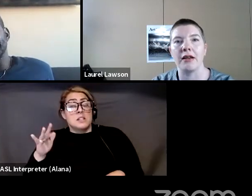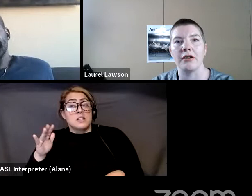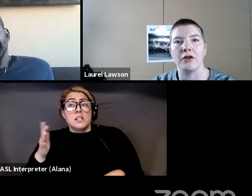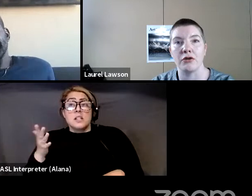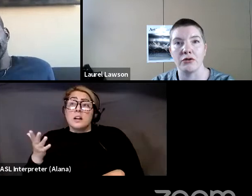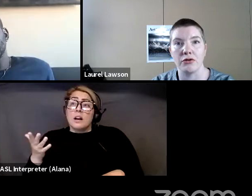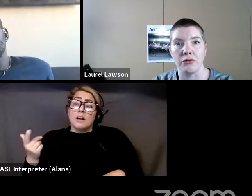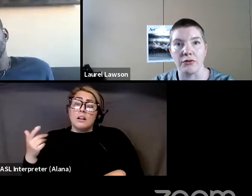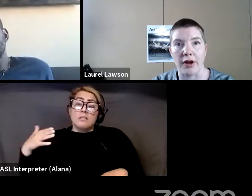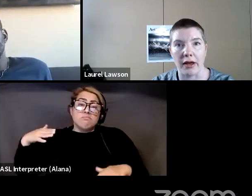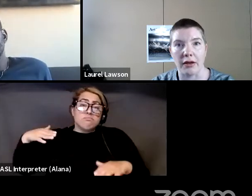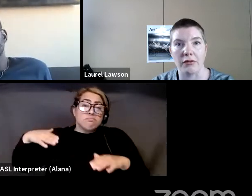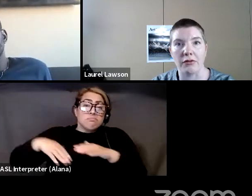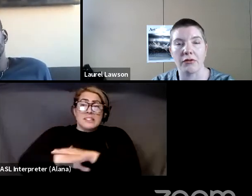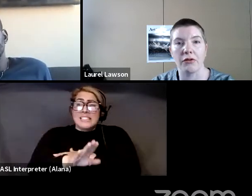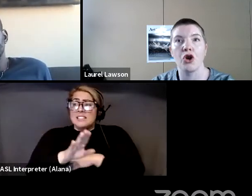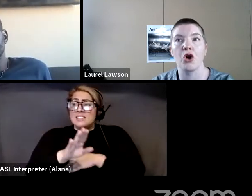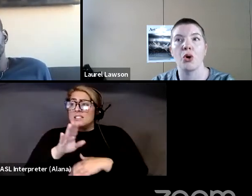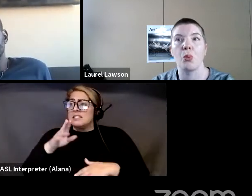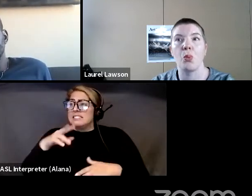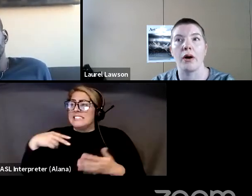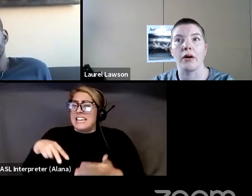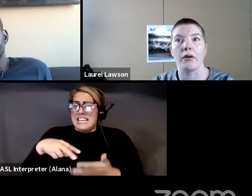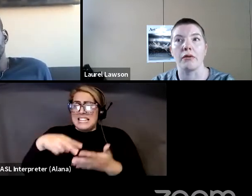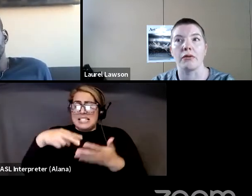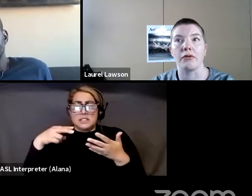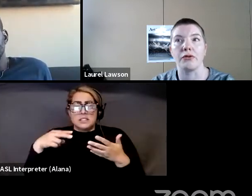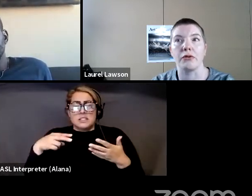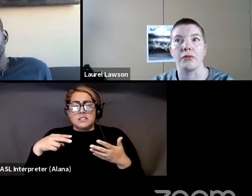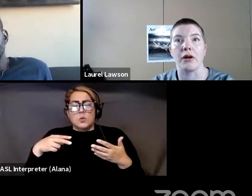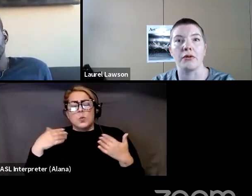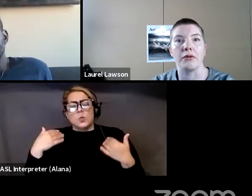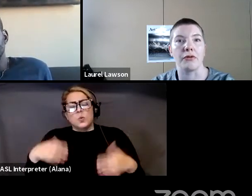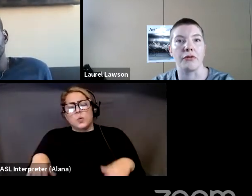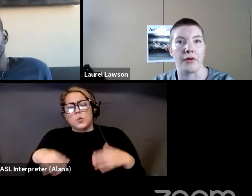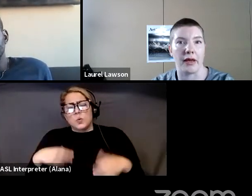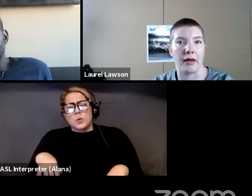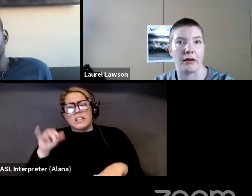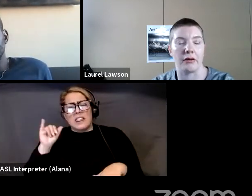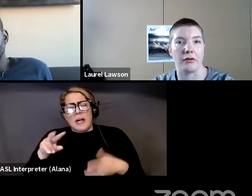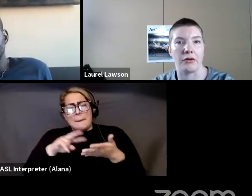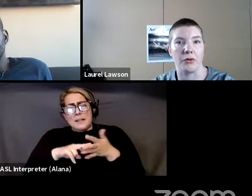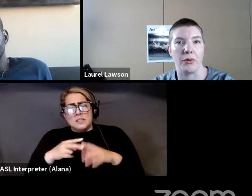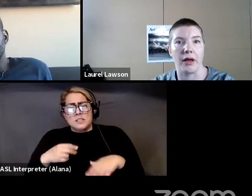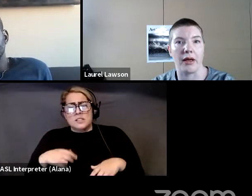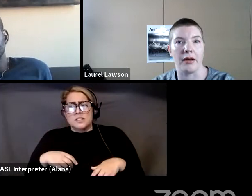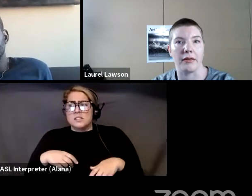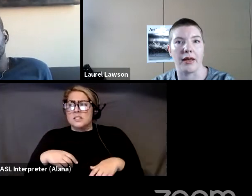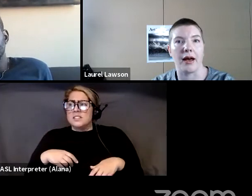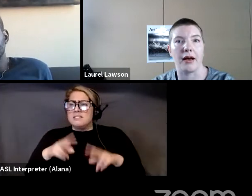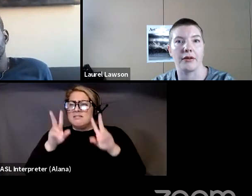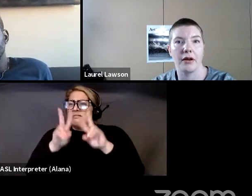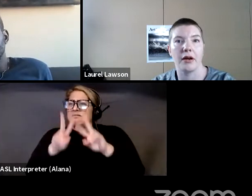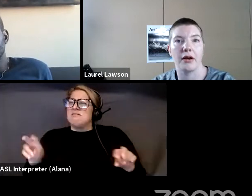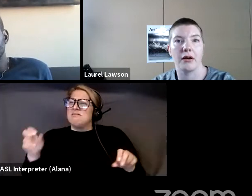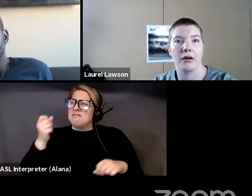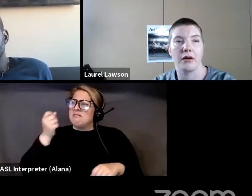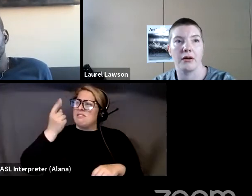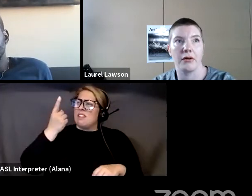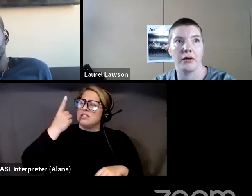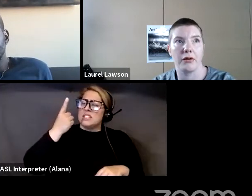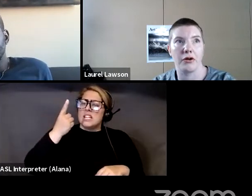coming in to dance was to understand the way that